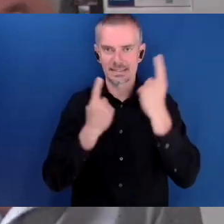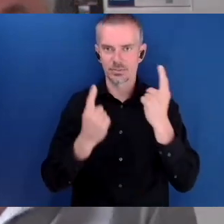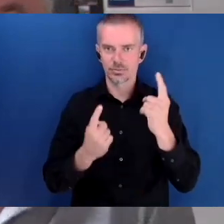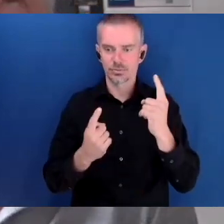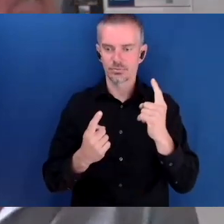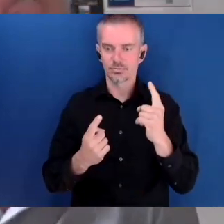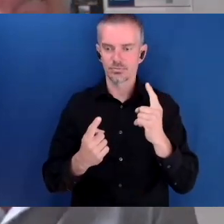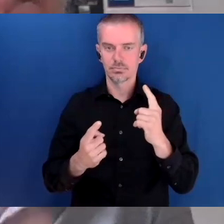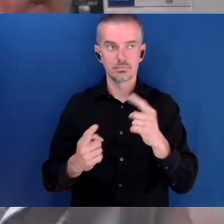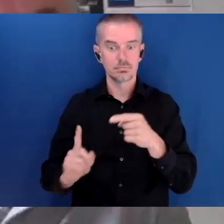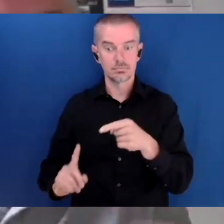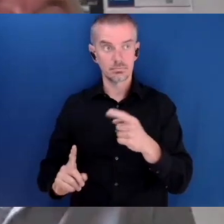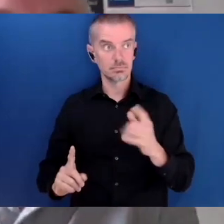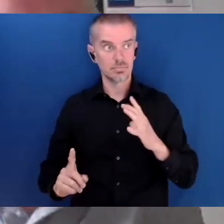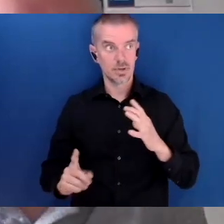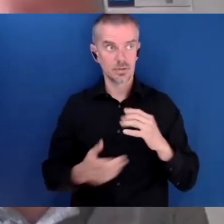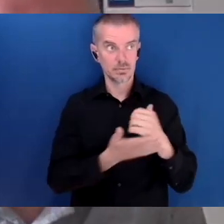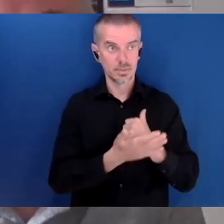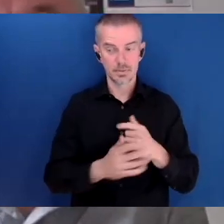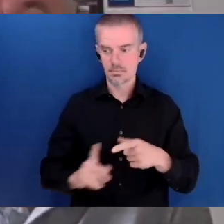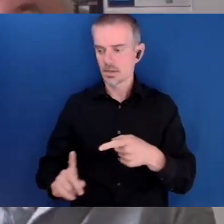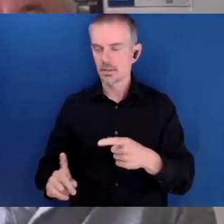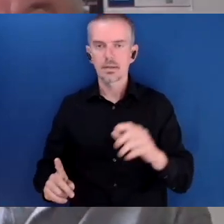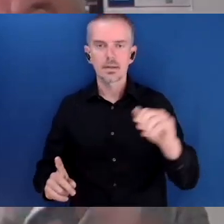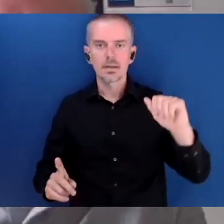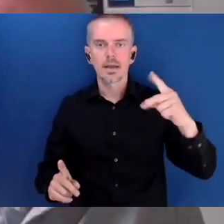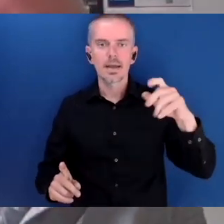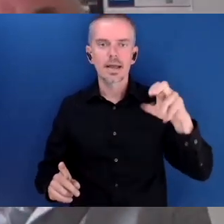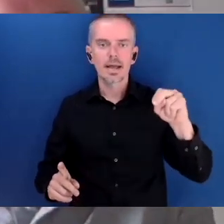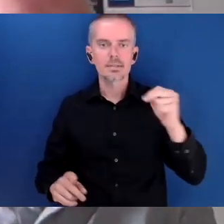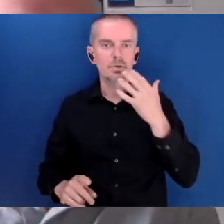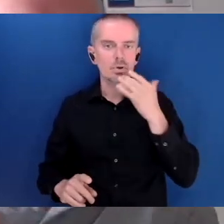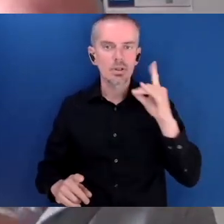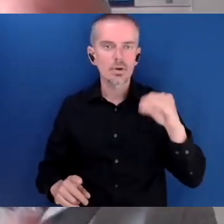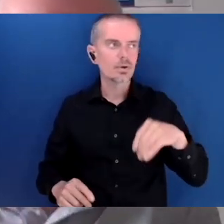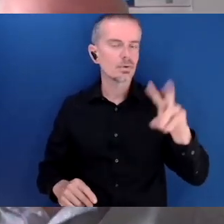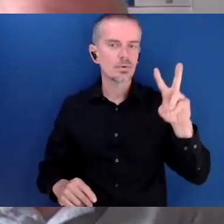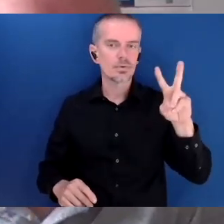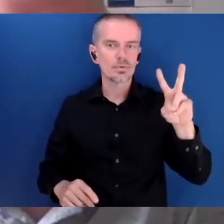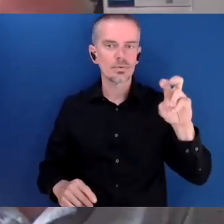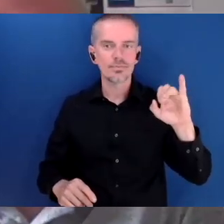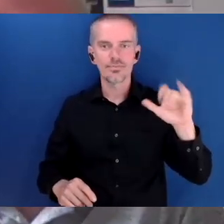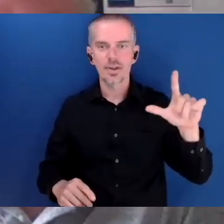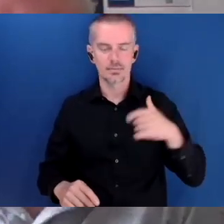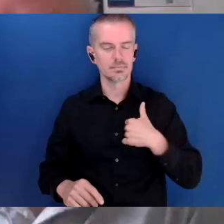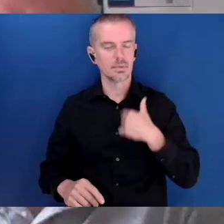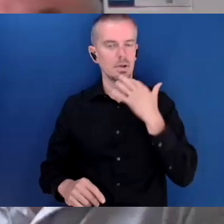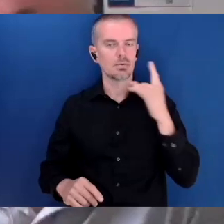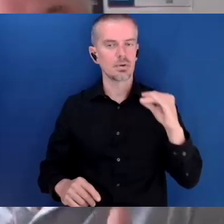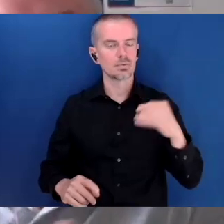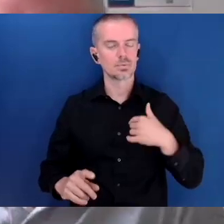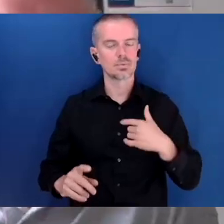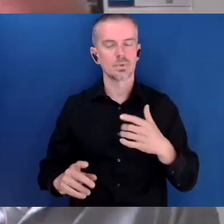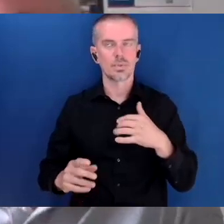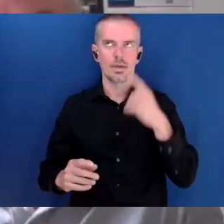the actual cost of living in Aspen, Colorado, or Vail, Colorado. I'm in Colorado, so I think of those,